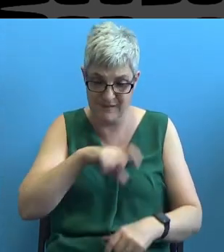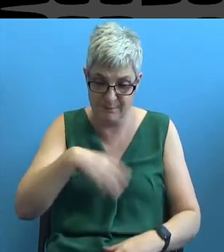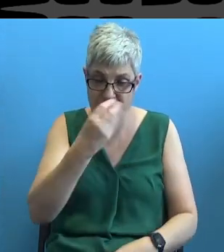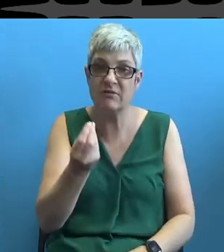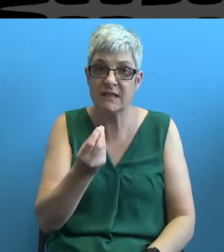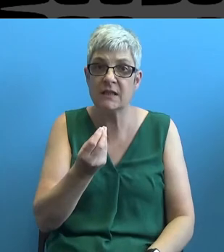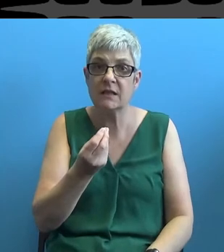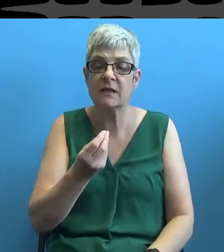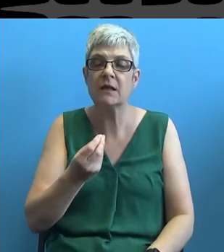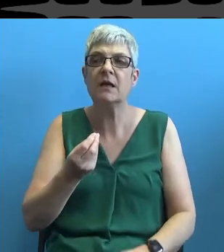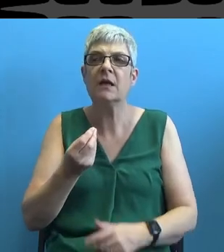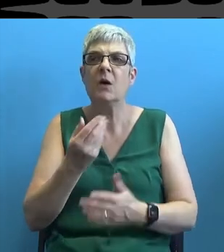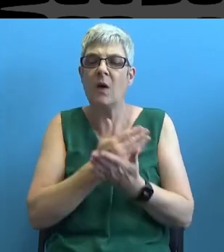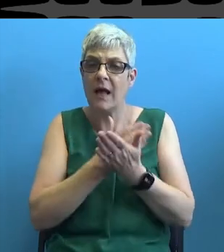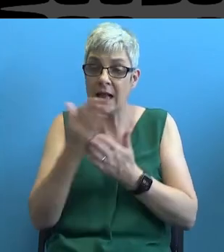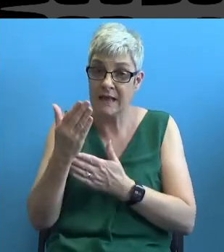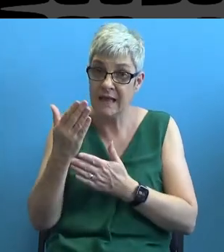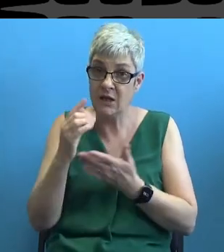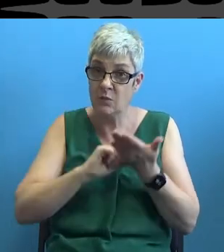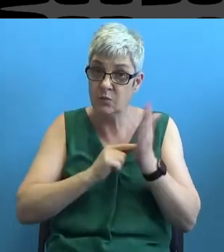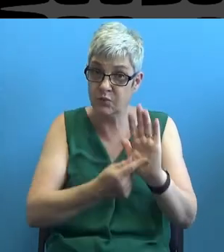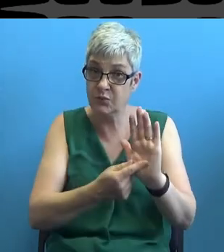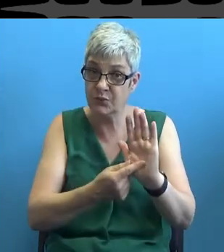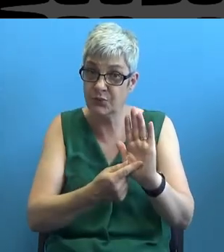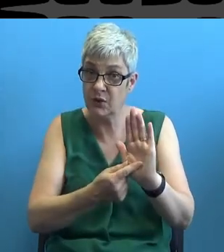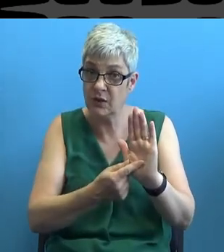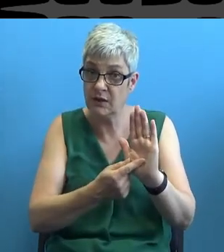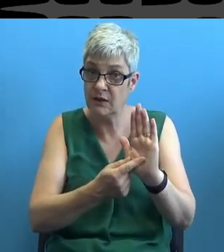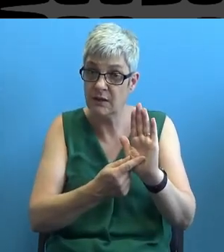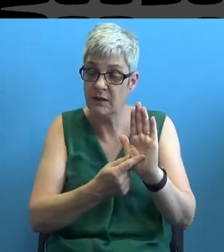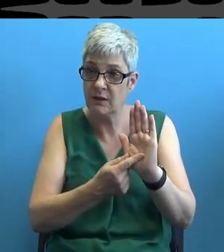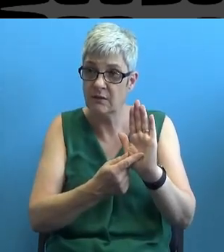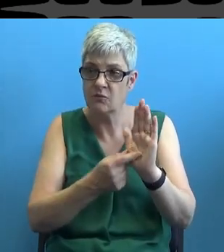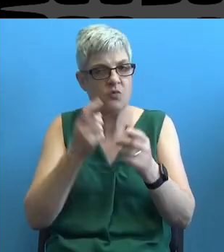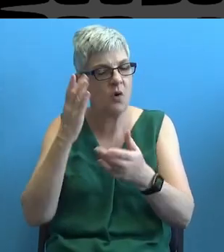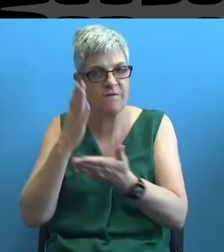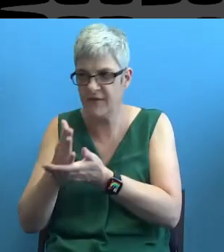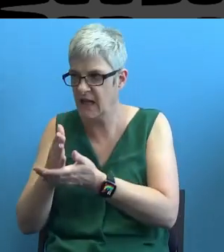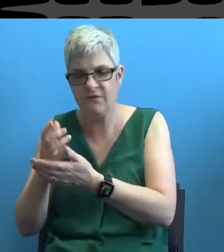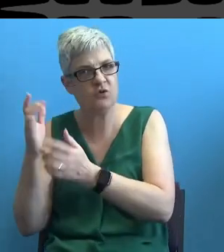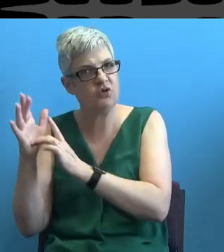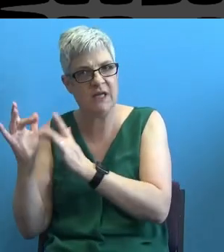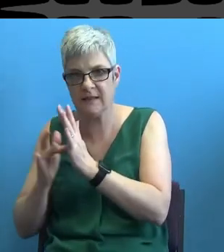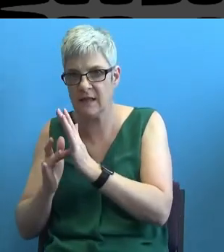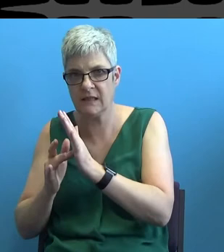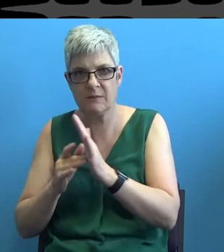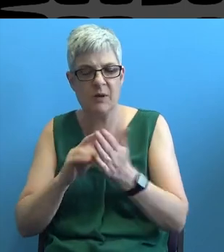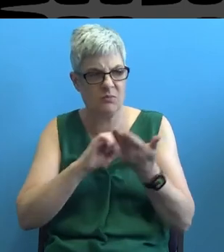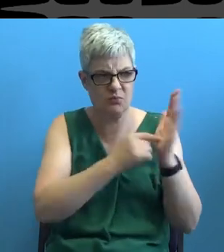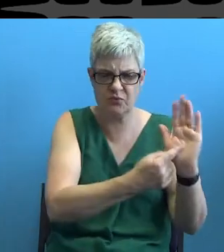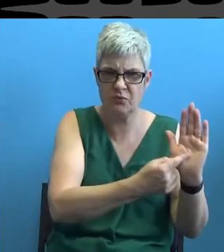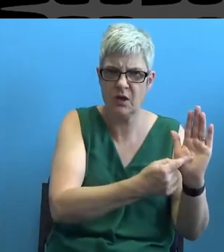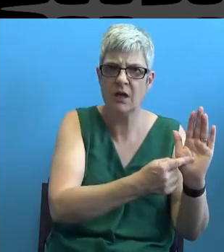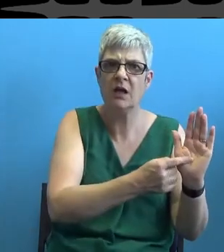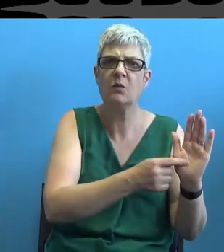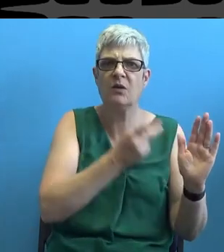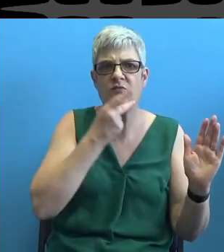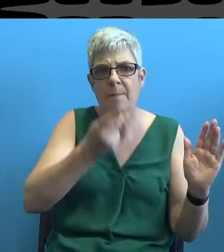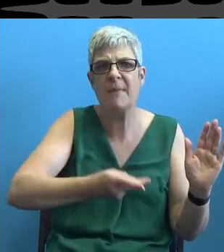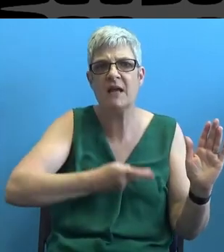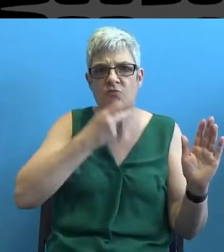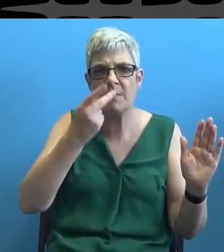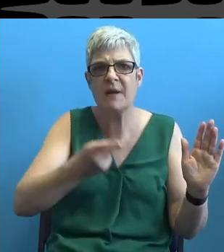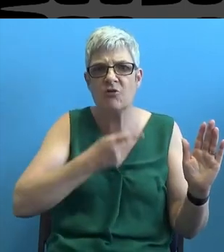one of the clearest signs that that's happened, rather than our being faithful to Jesus, is when we repeat that kind